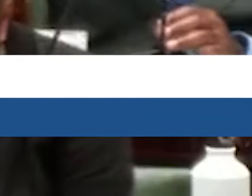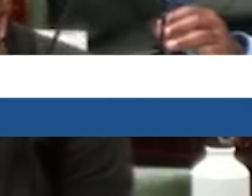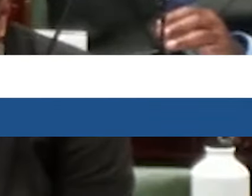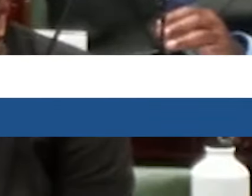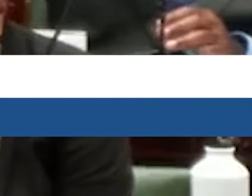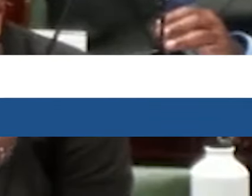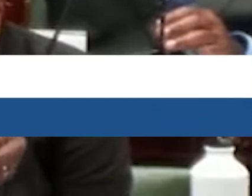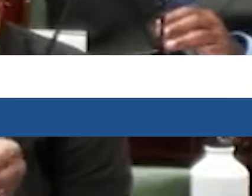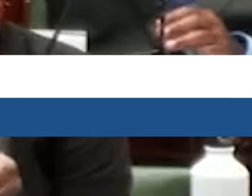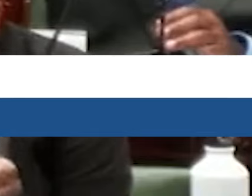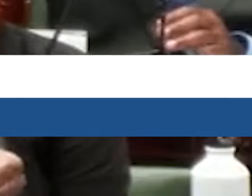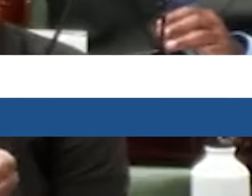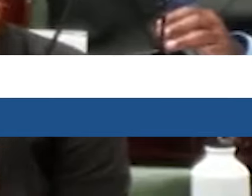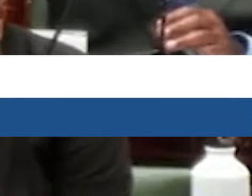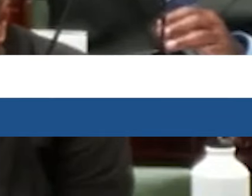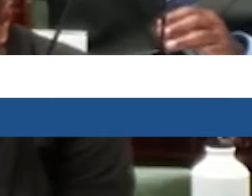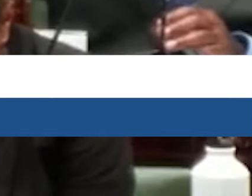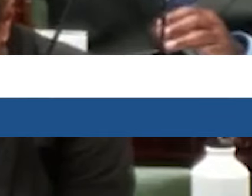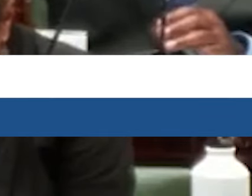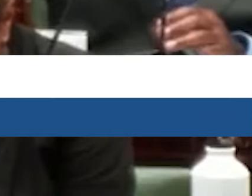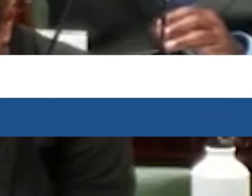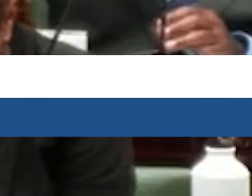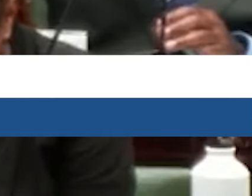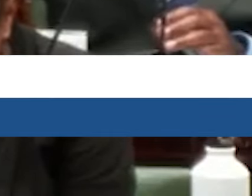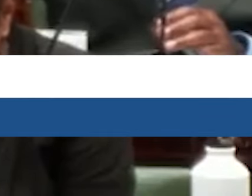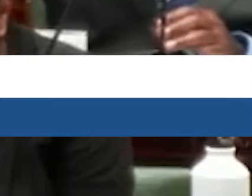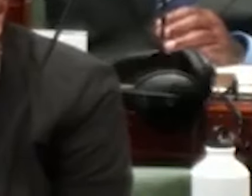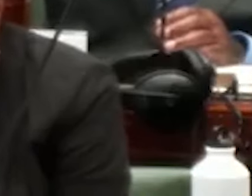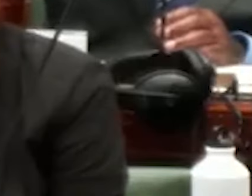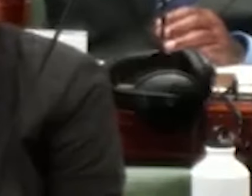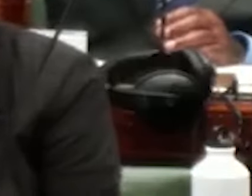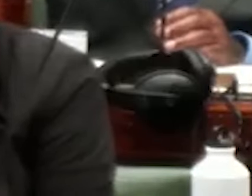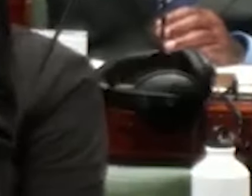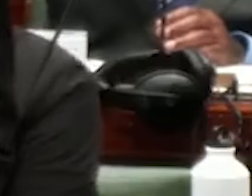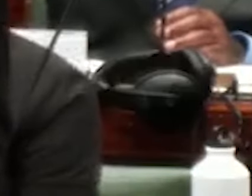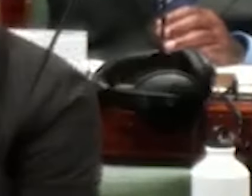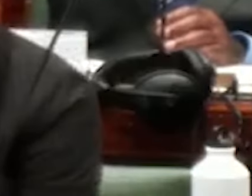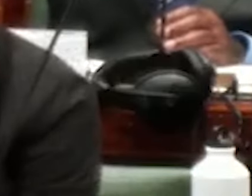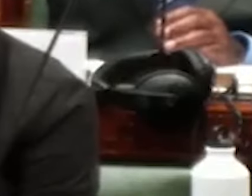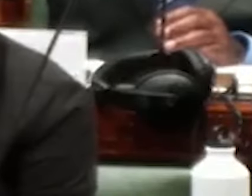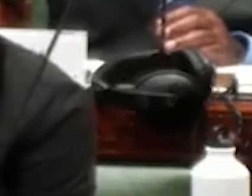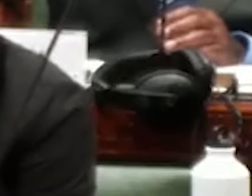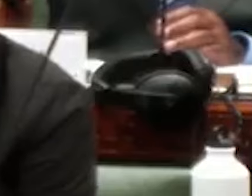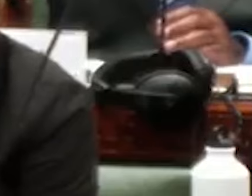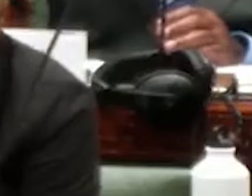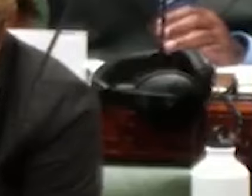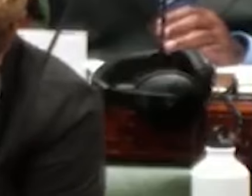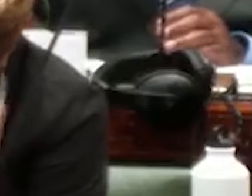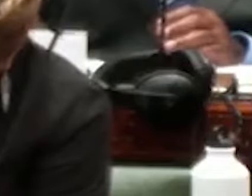to Fiji First party and politics, and perhaps they don't understand and they have no